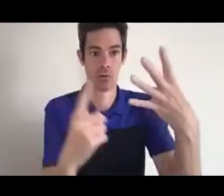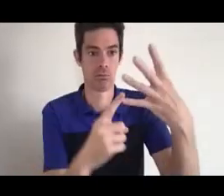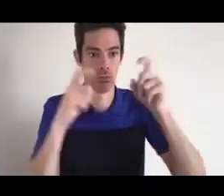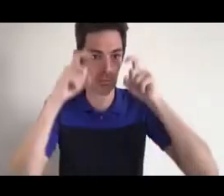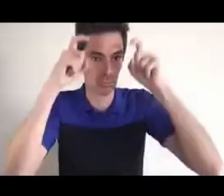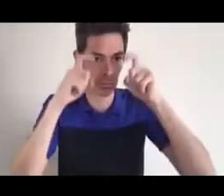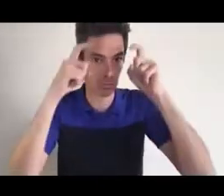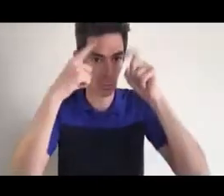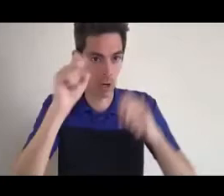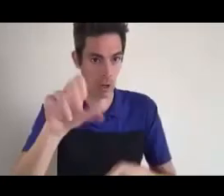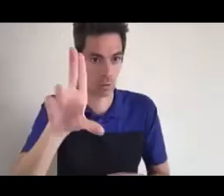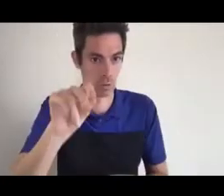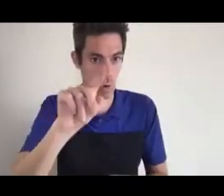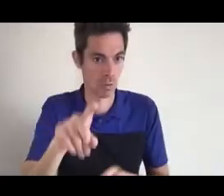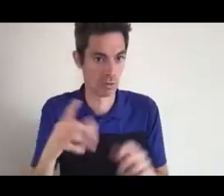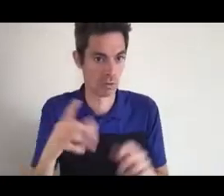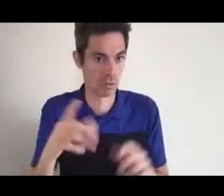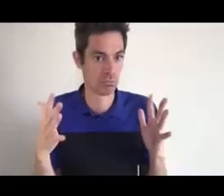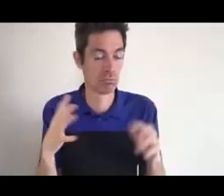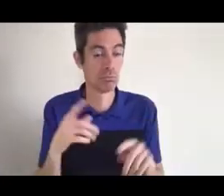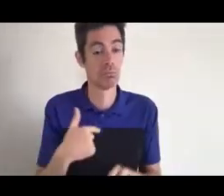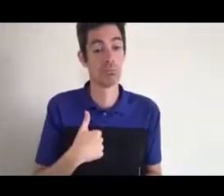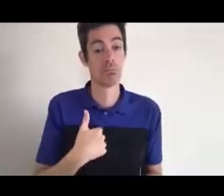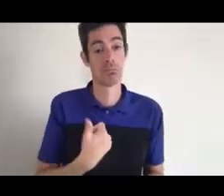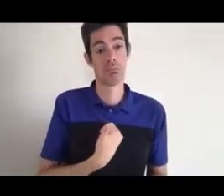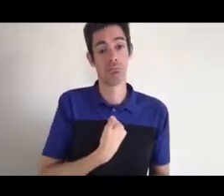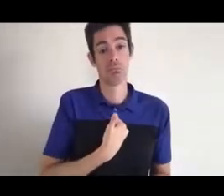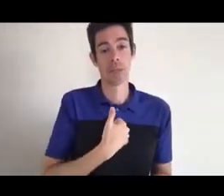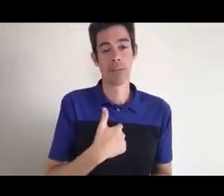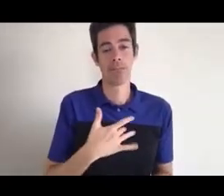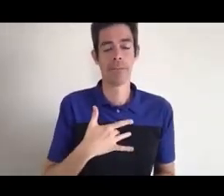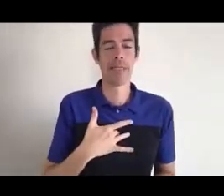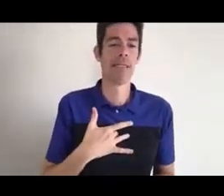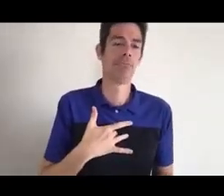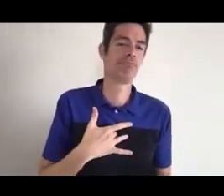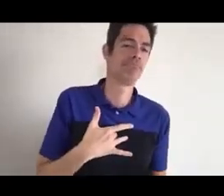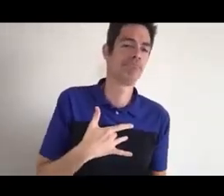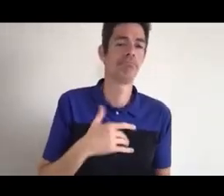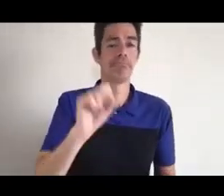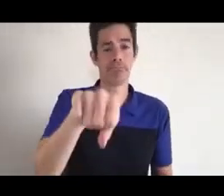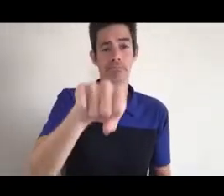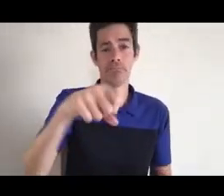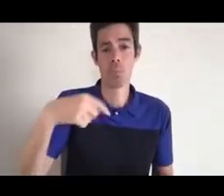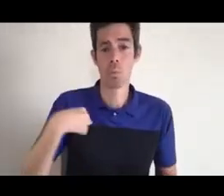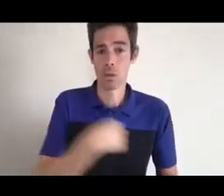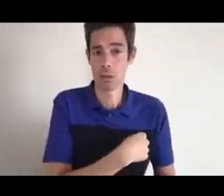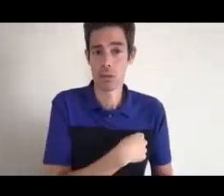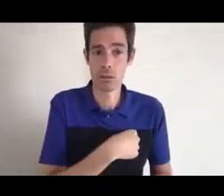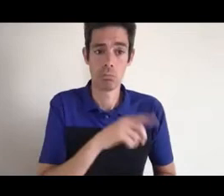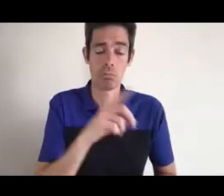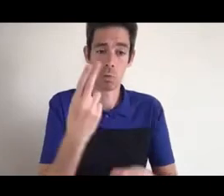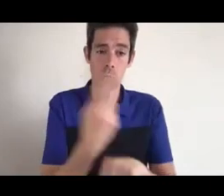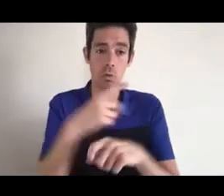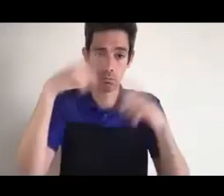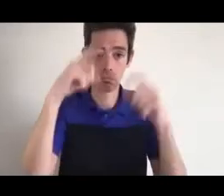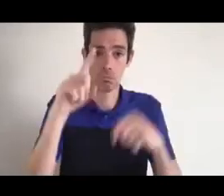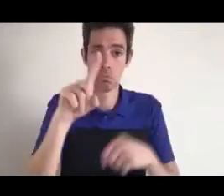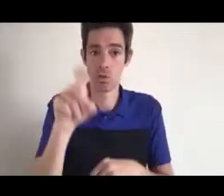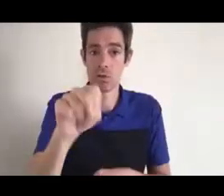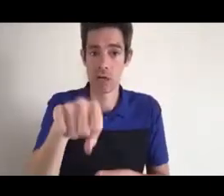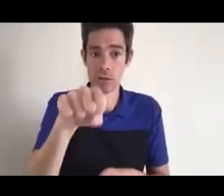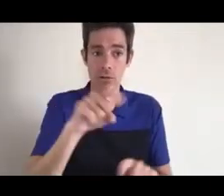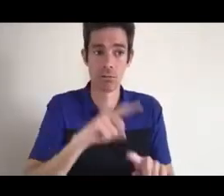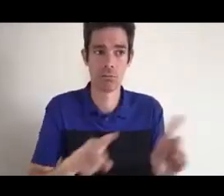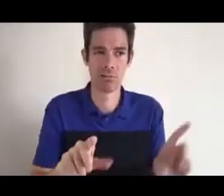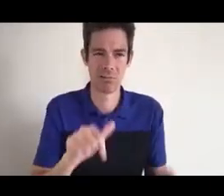Most ASL teachers are teaching they see you with your eyebrows as a question.